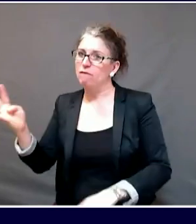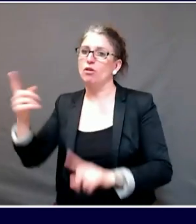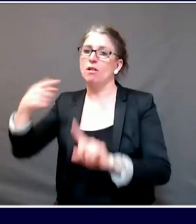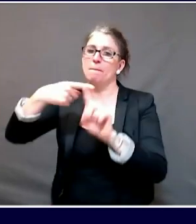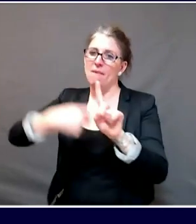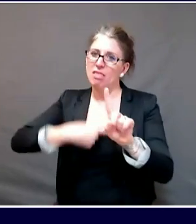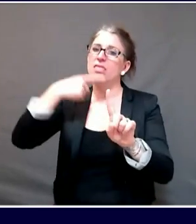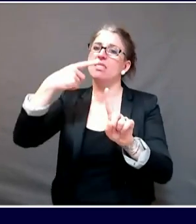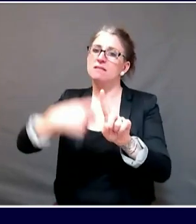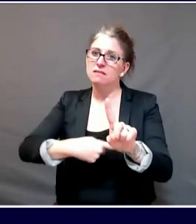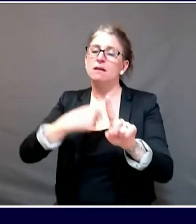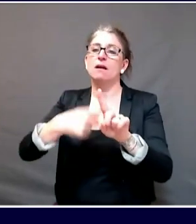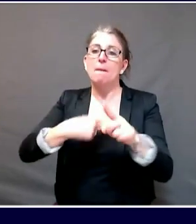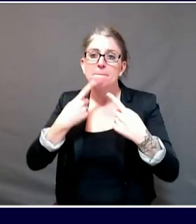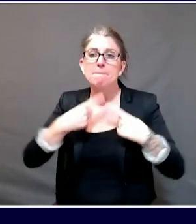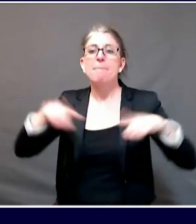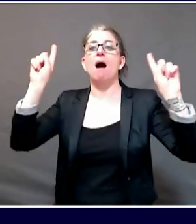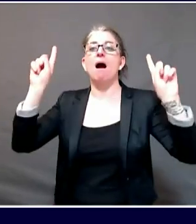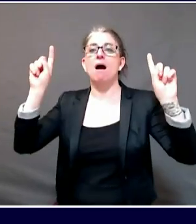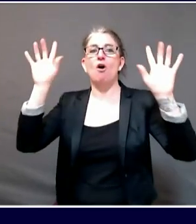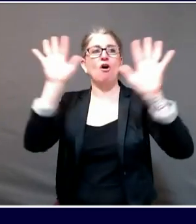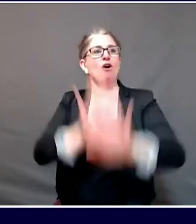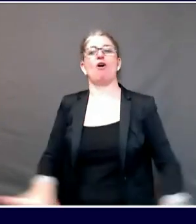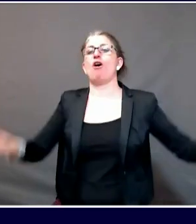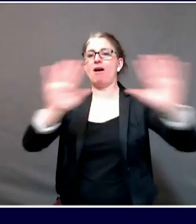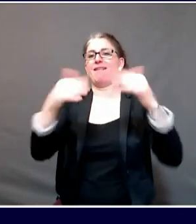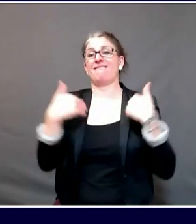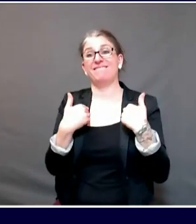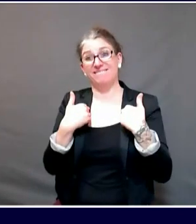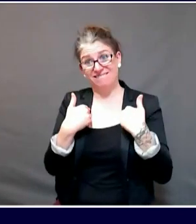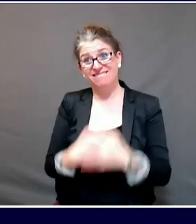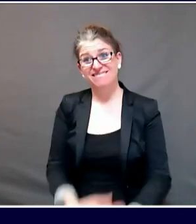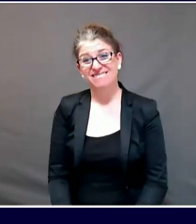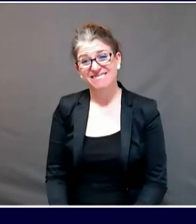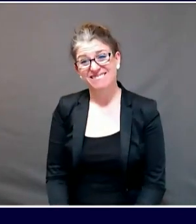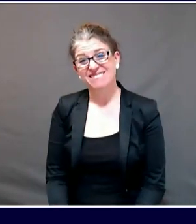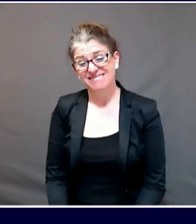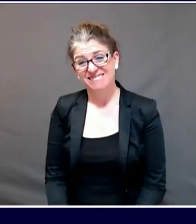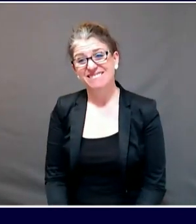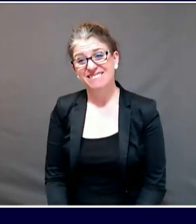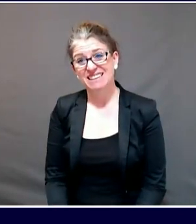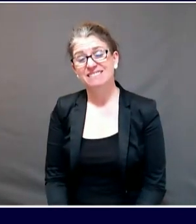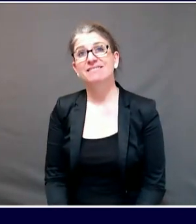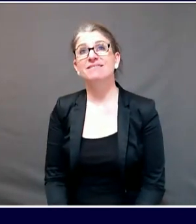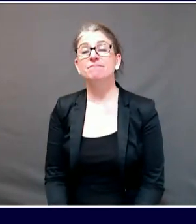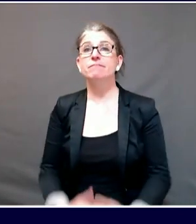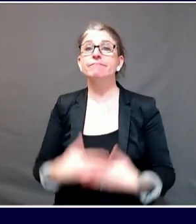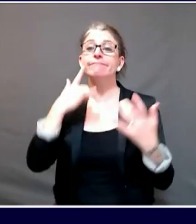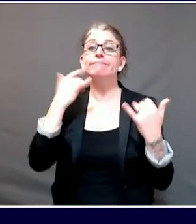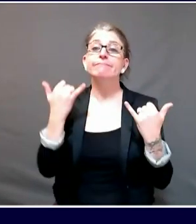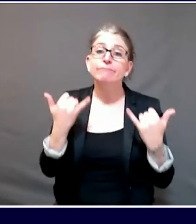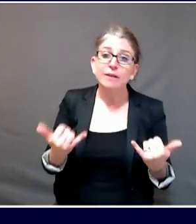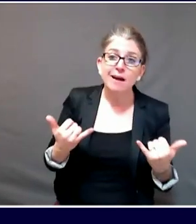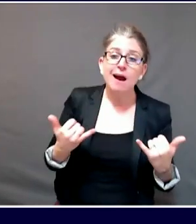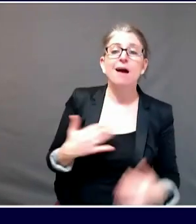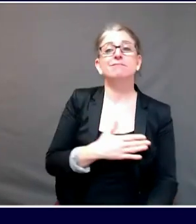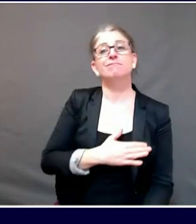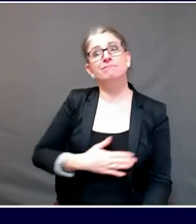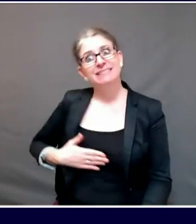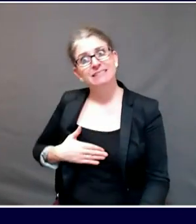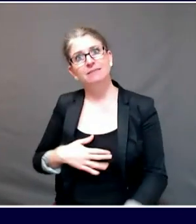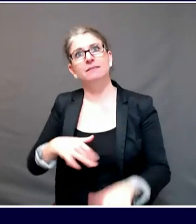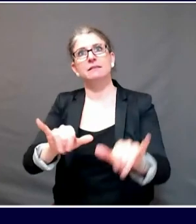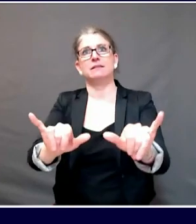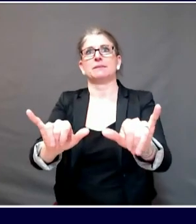But until we get to that time, I ask everyone not to let their guard down. Maine has made